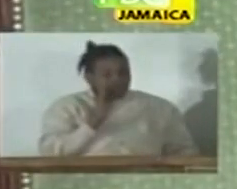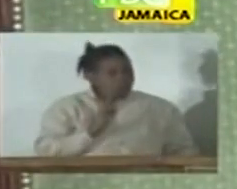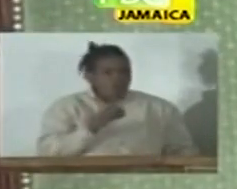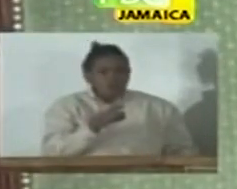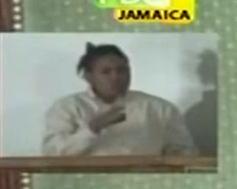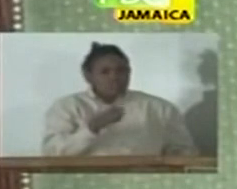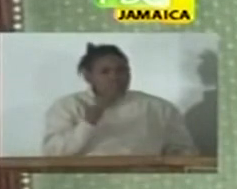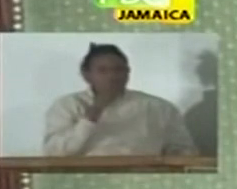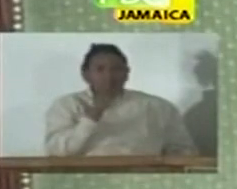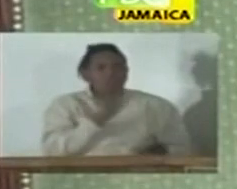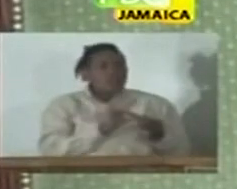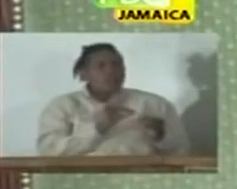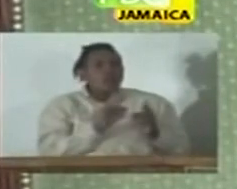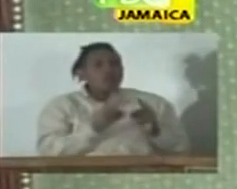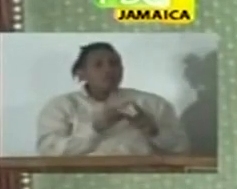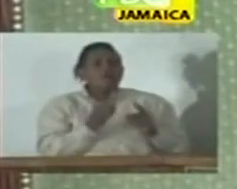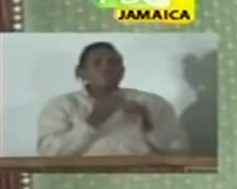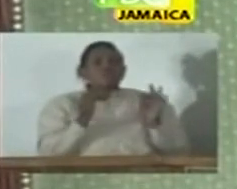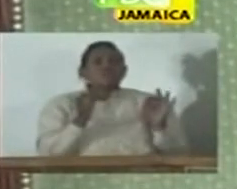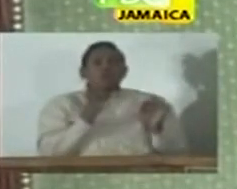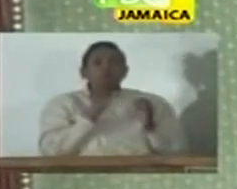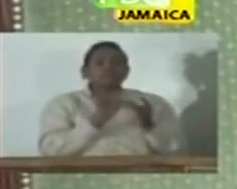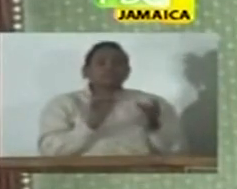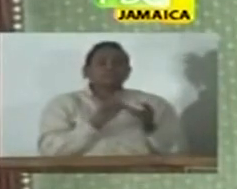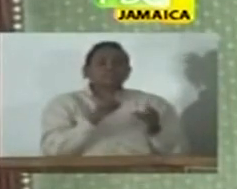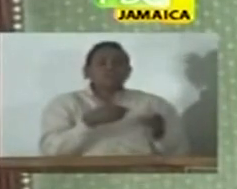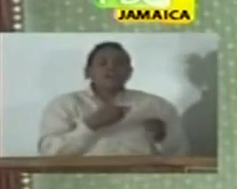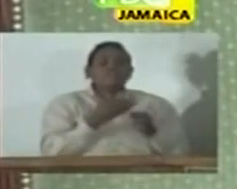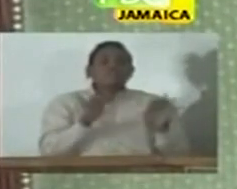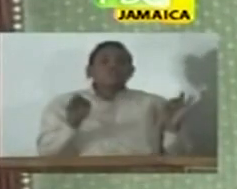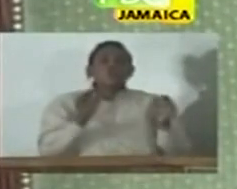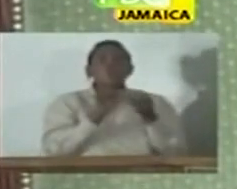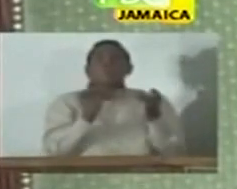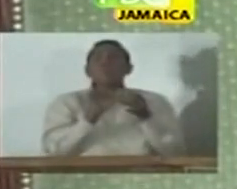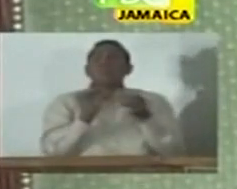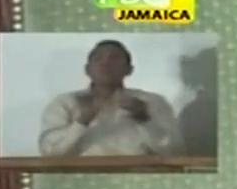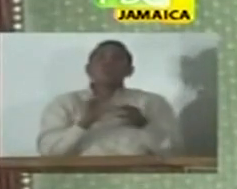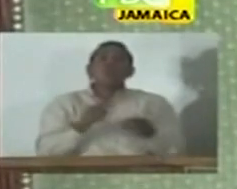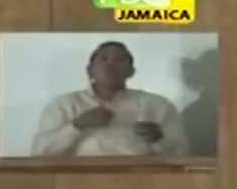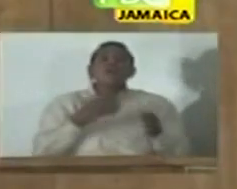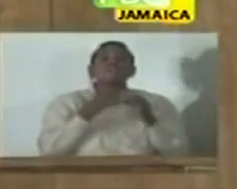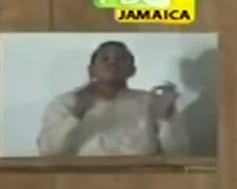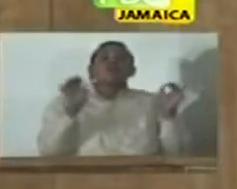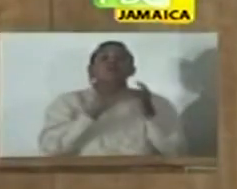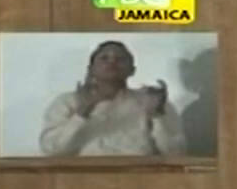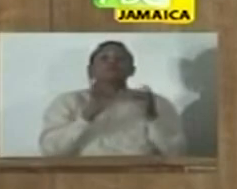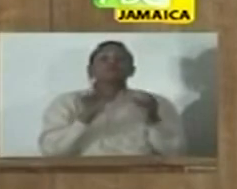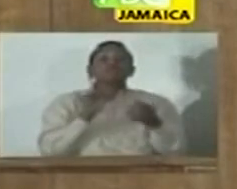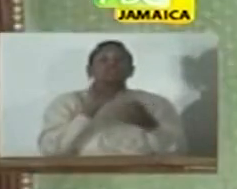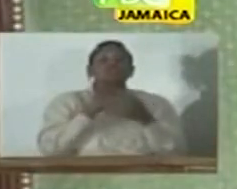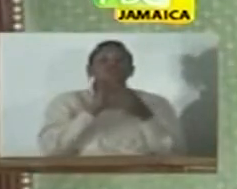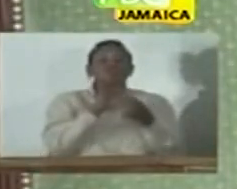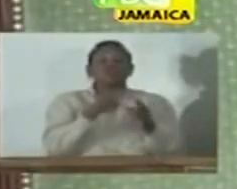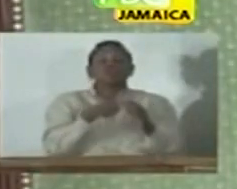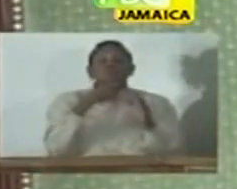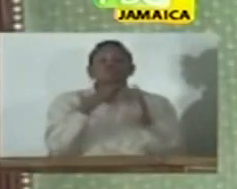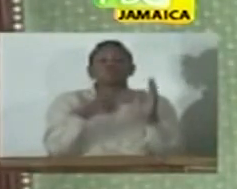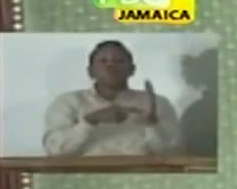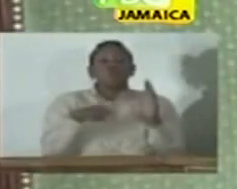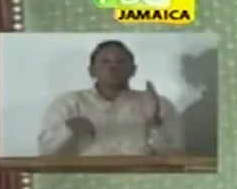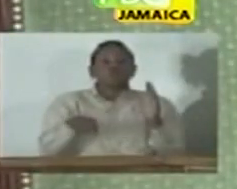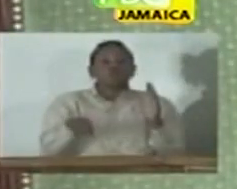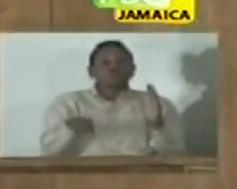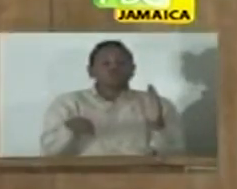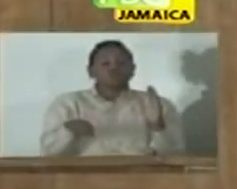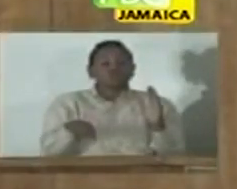not a question of freedom of speech. You have freedom of speech, but you have freedom of speech within the terms of Mr. President, of the standing am I being